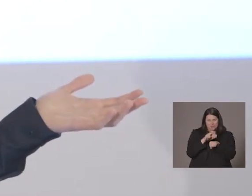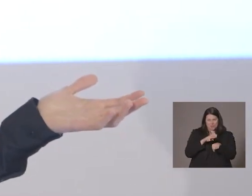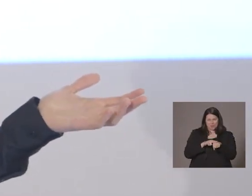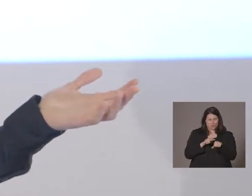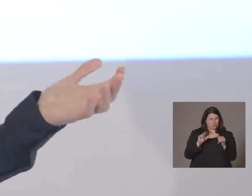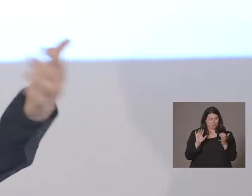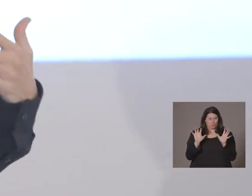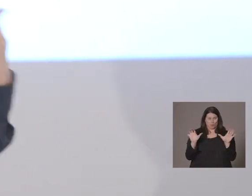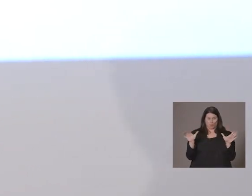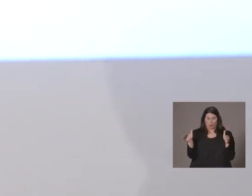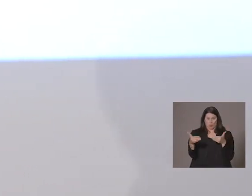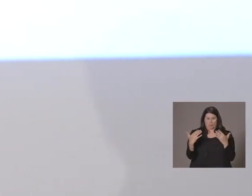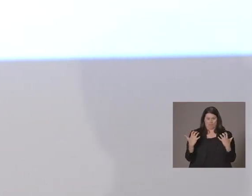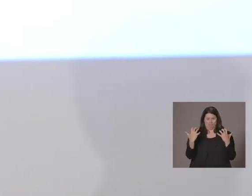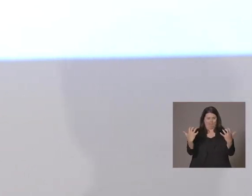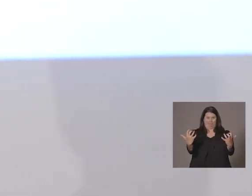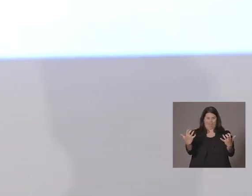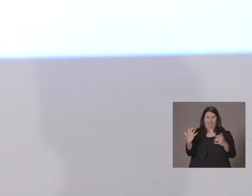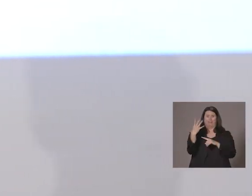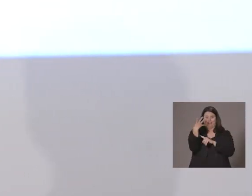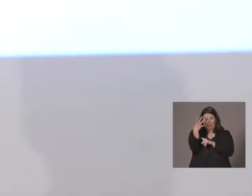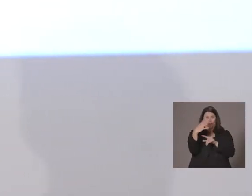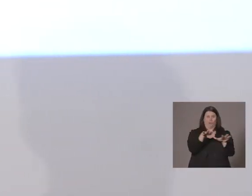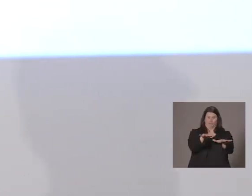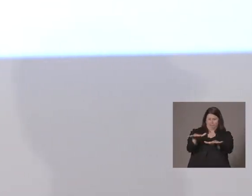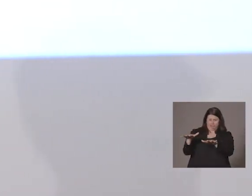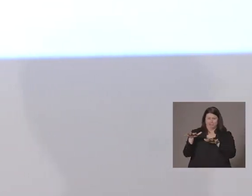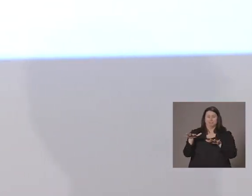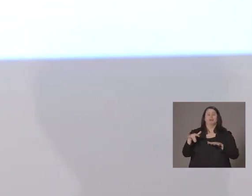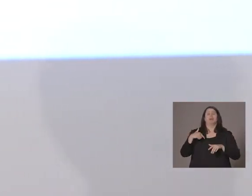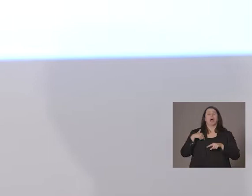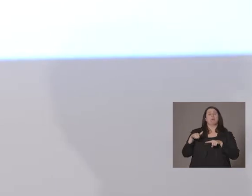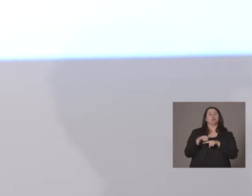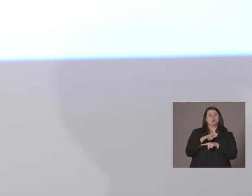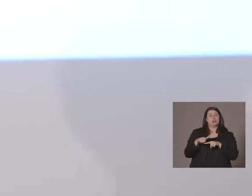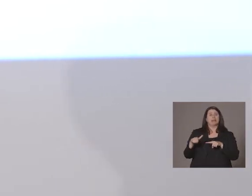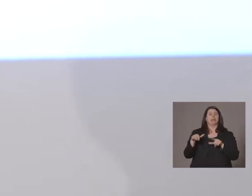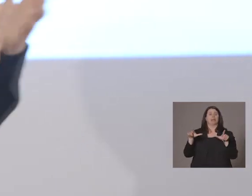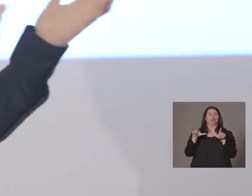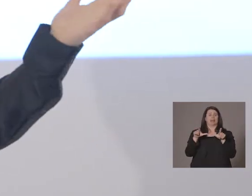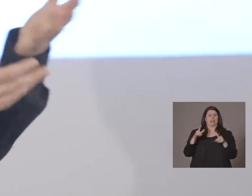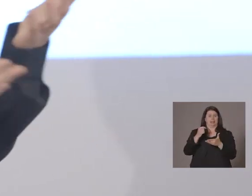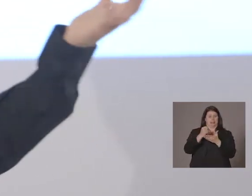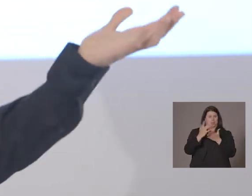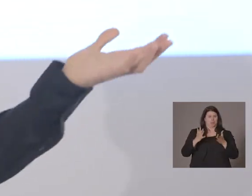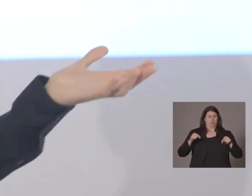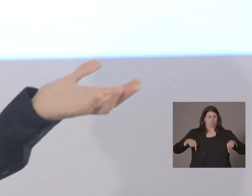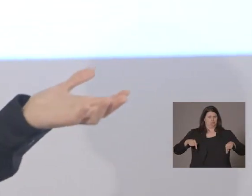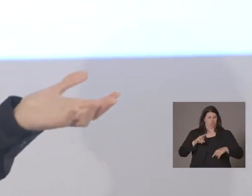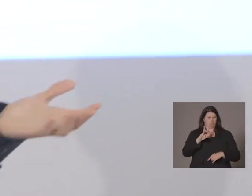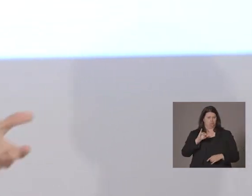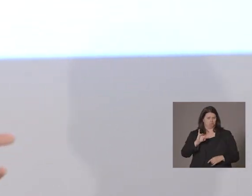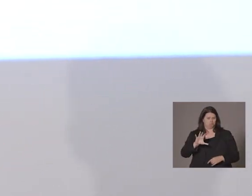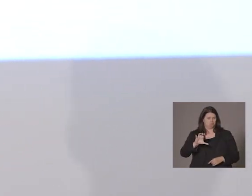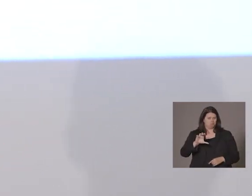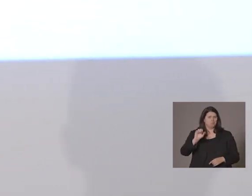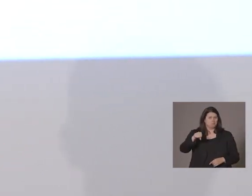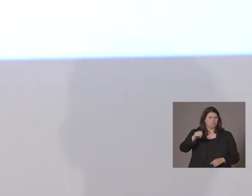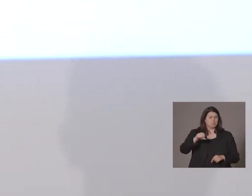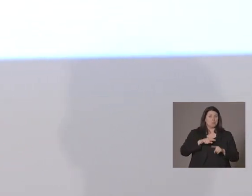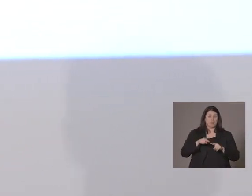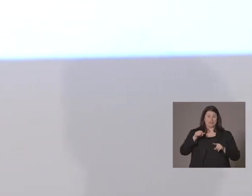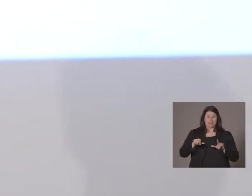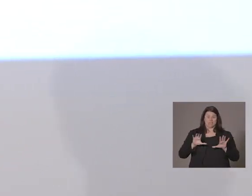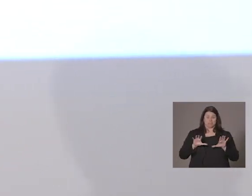two, even though I'm a trained therapist and a licensed therapist in Wisconsin, we're not trying to do a group